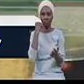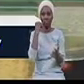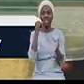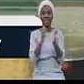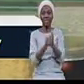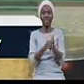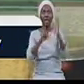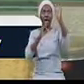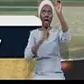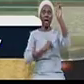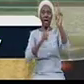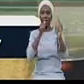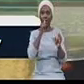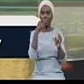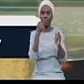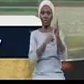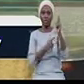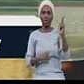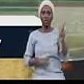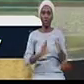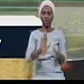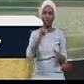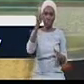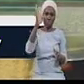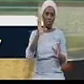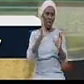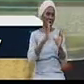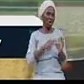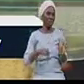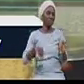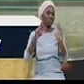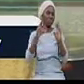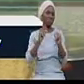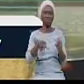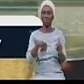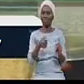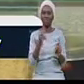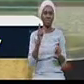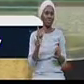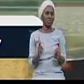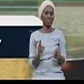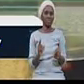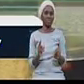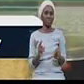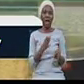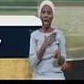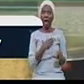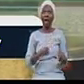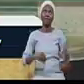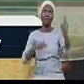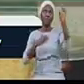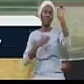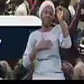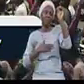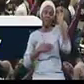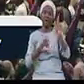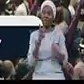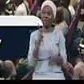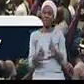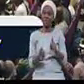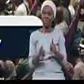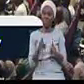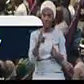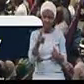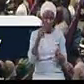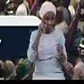Lord your God, and none else. And my people, my brother there, and my people,